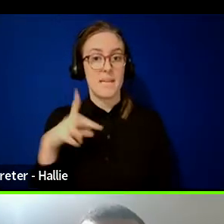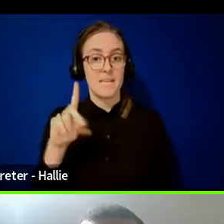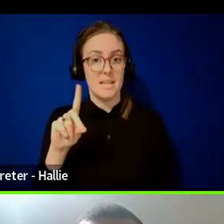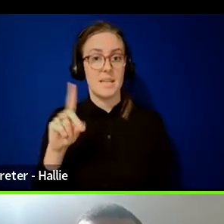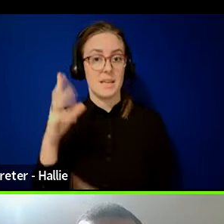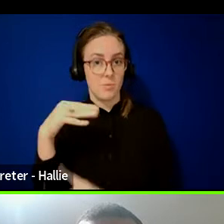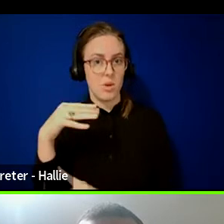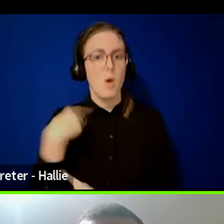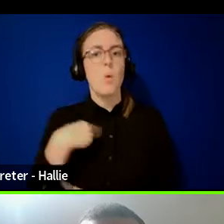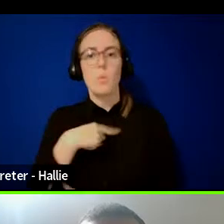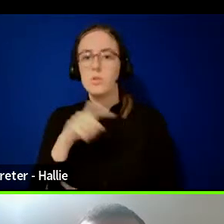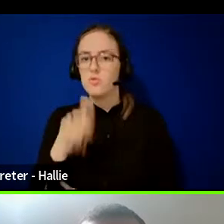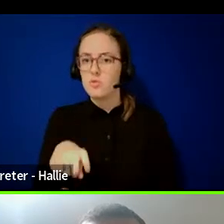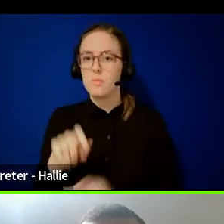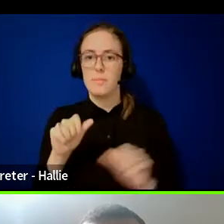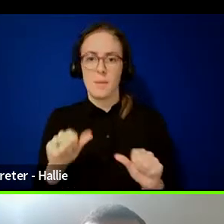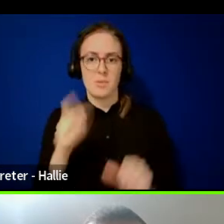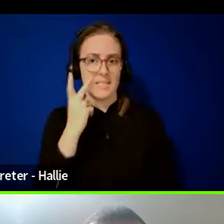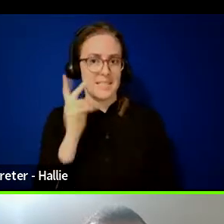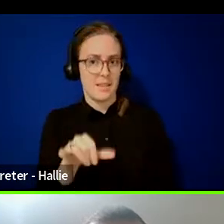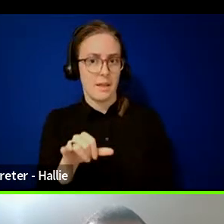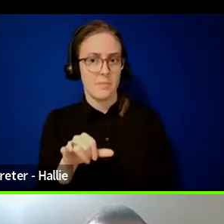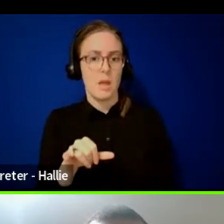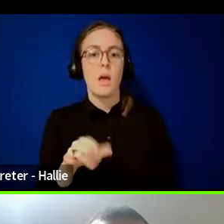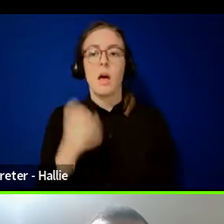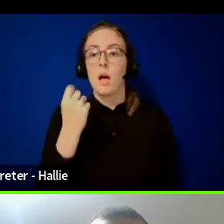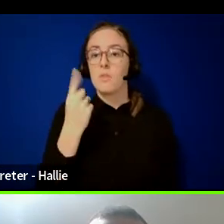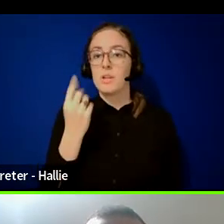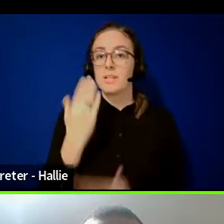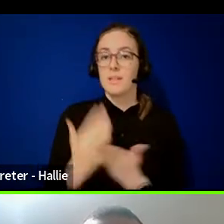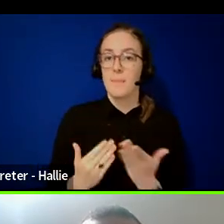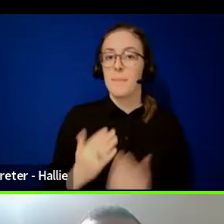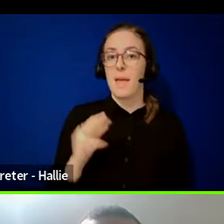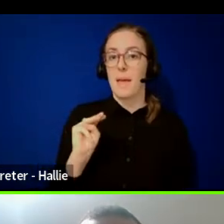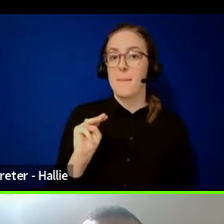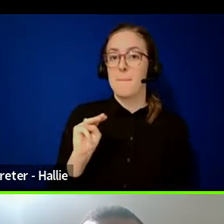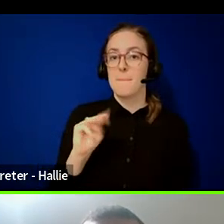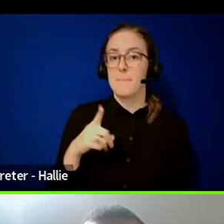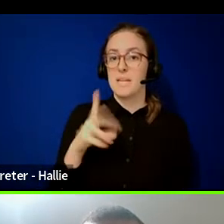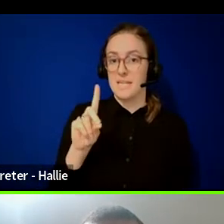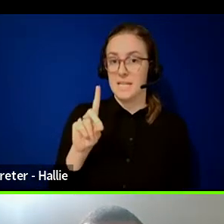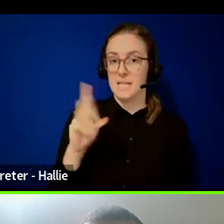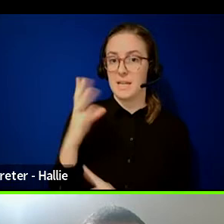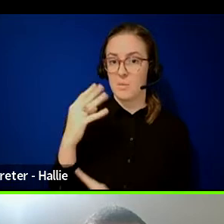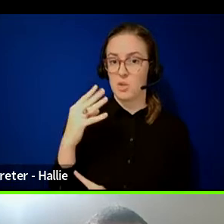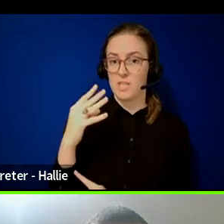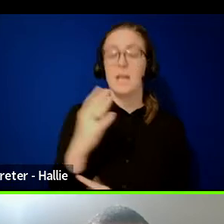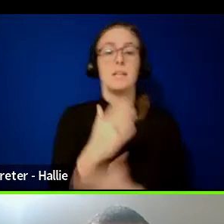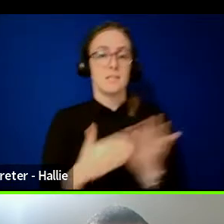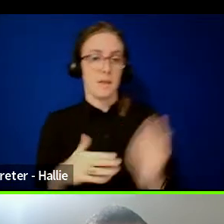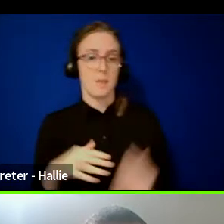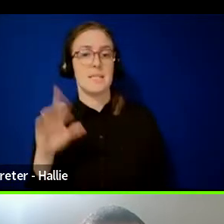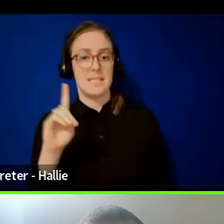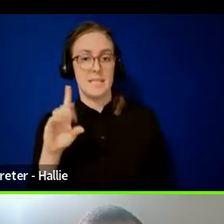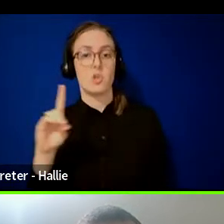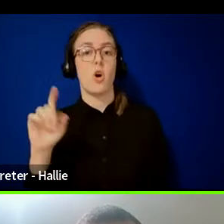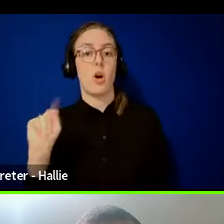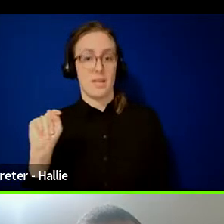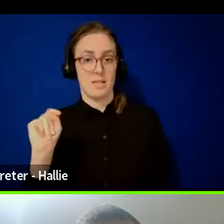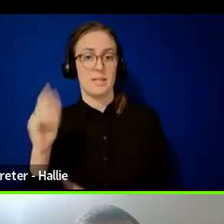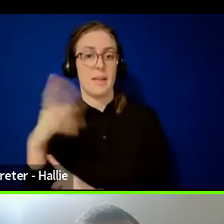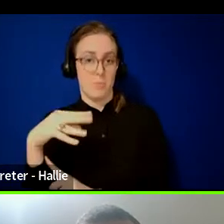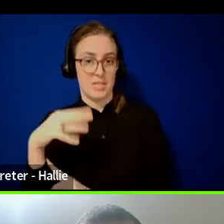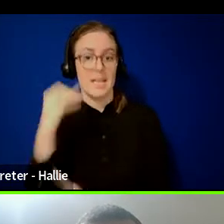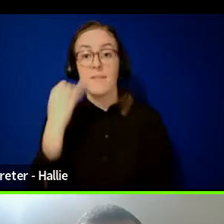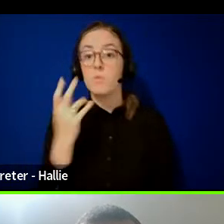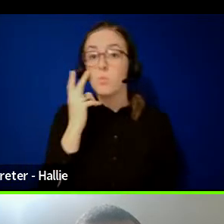that. So sometimes there's MPD cameras and there's DDOT cameras. If you notice an MPD camera damaged, just let me know.